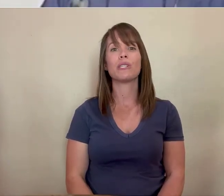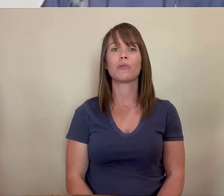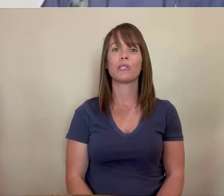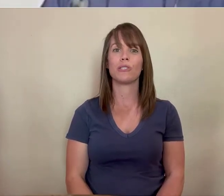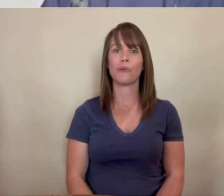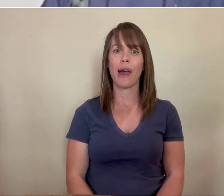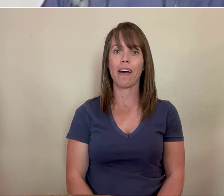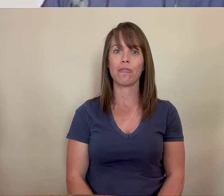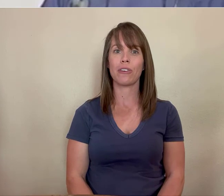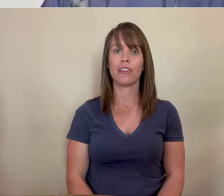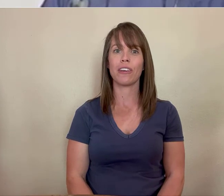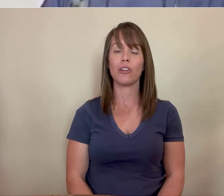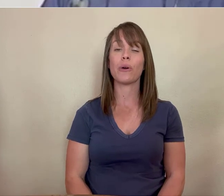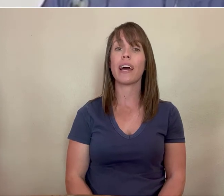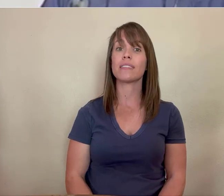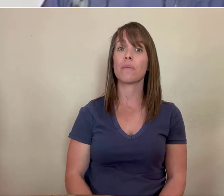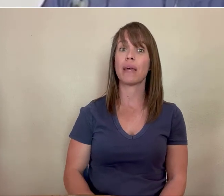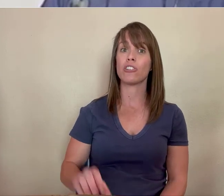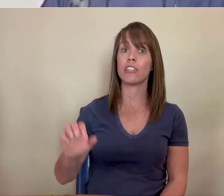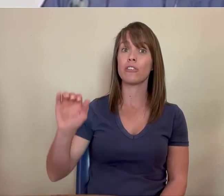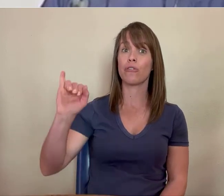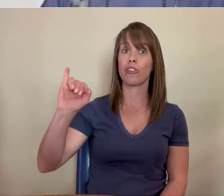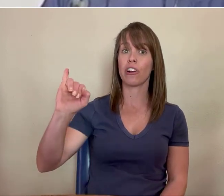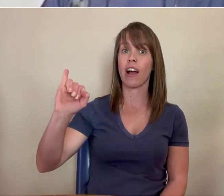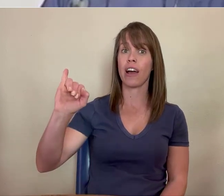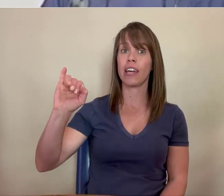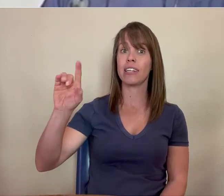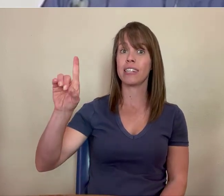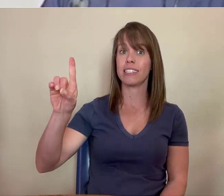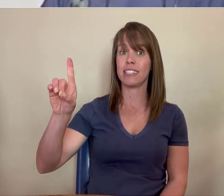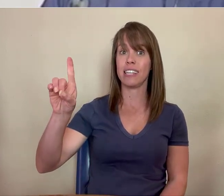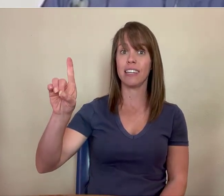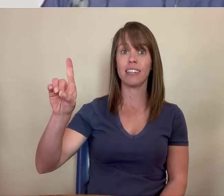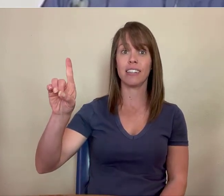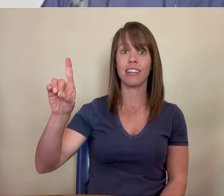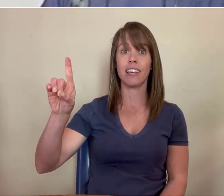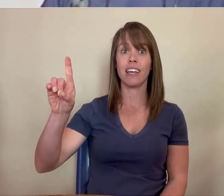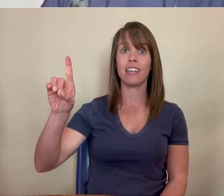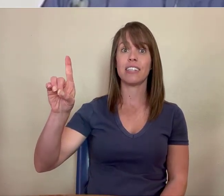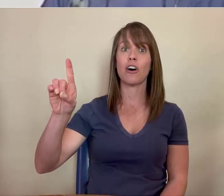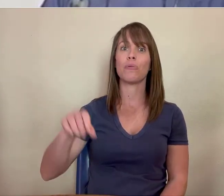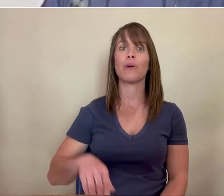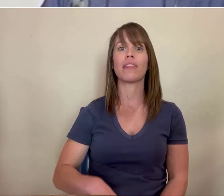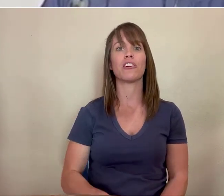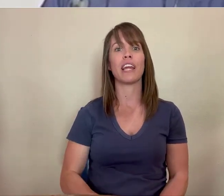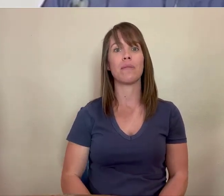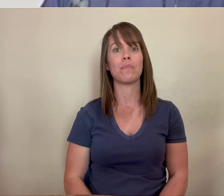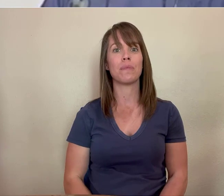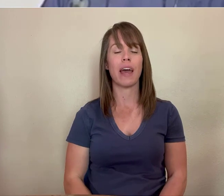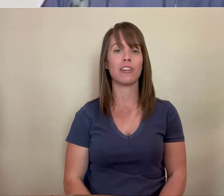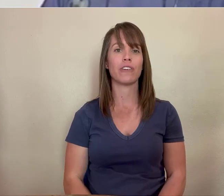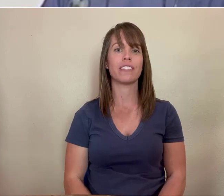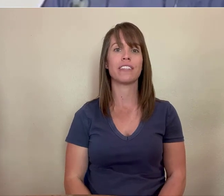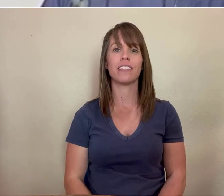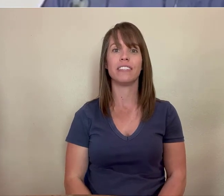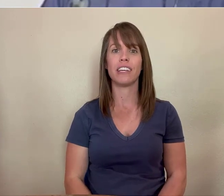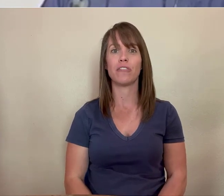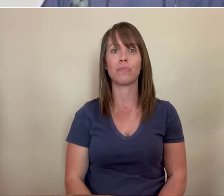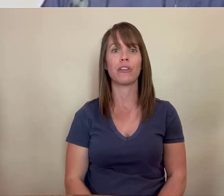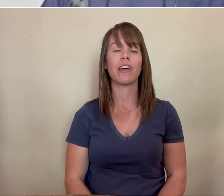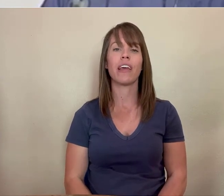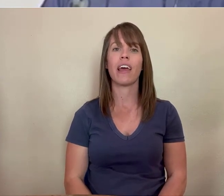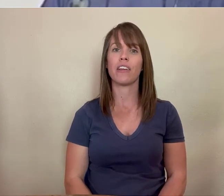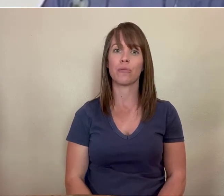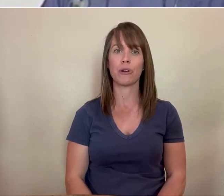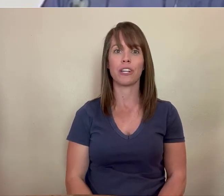Use the resources you have. You can ask a patient for their ID to help you get their name, address, date